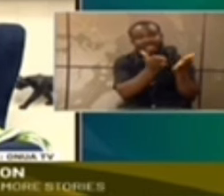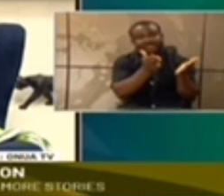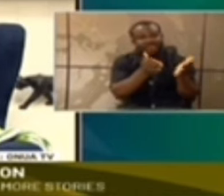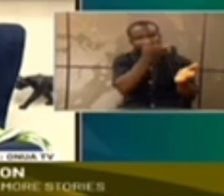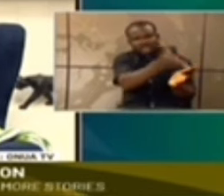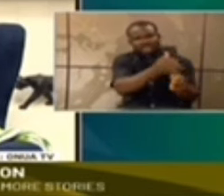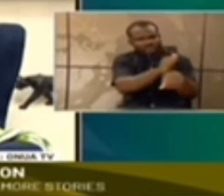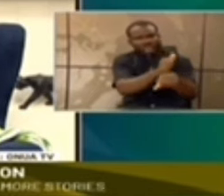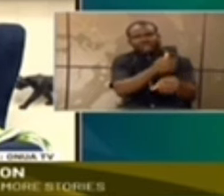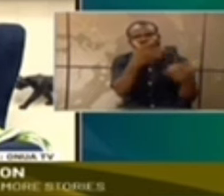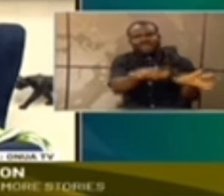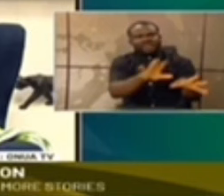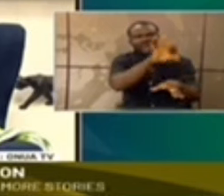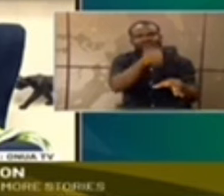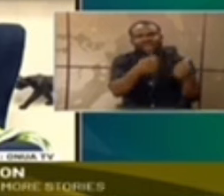Bust.